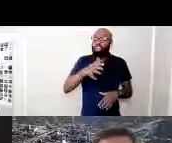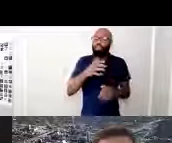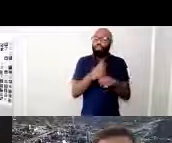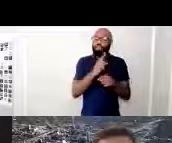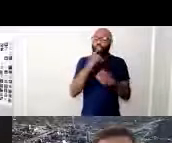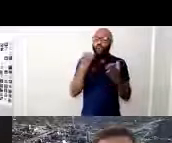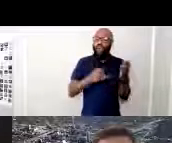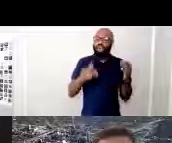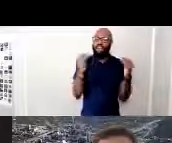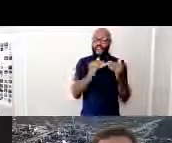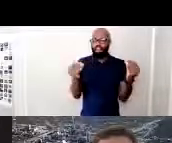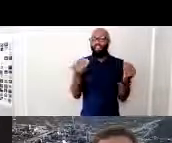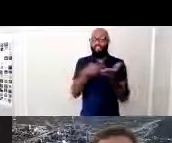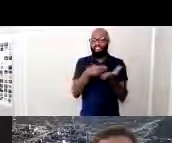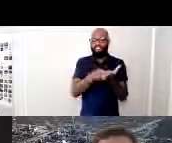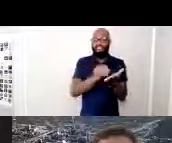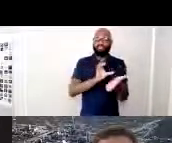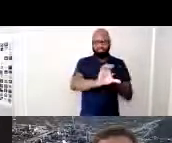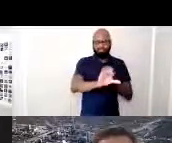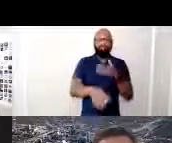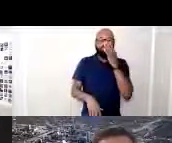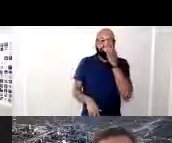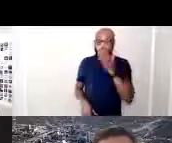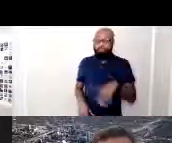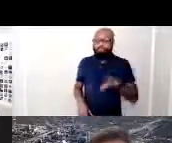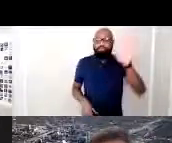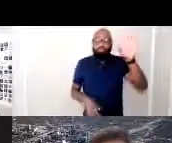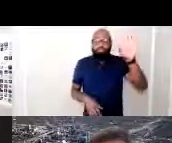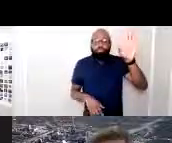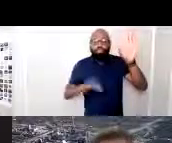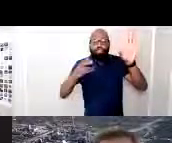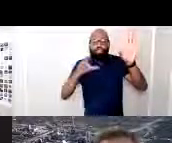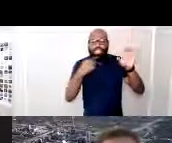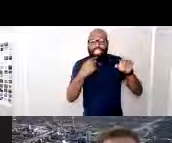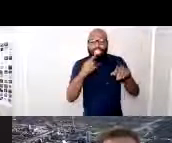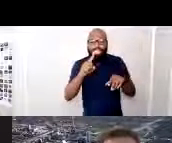funded. Is there a breakout? Sorry, quick question. Is there a breakout in that